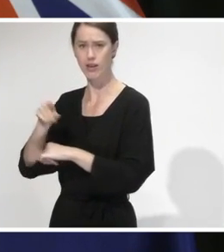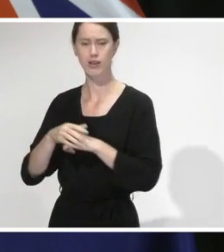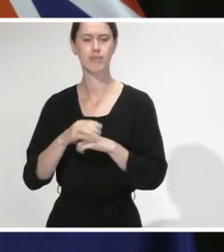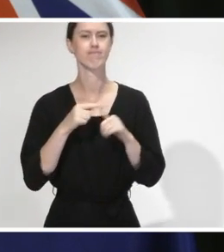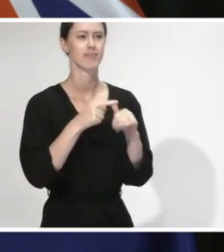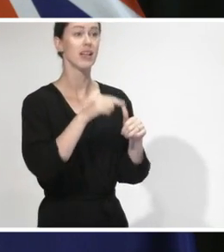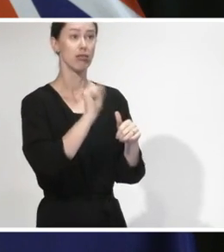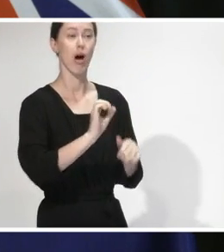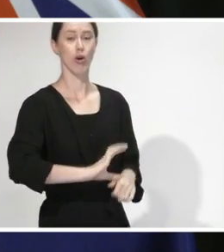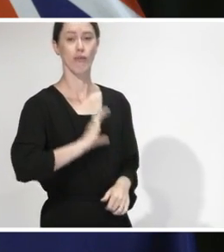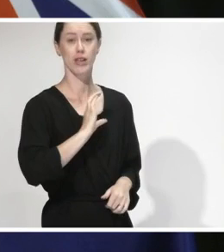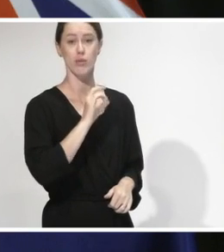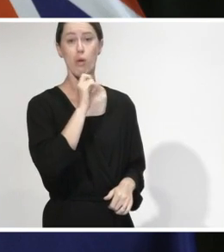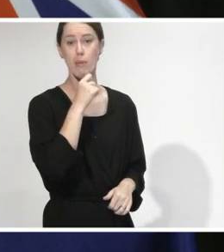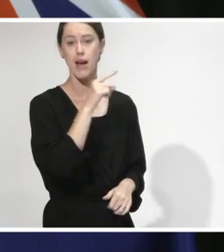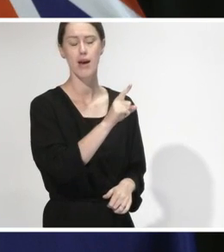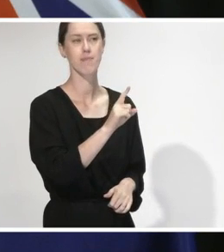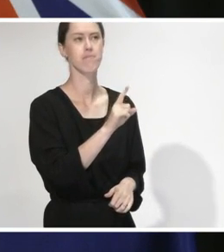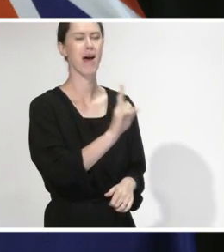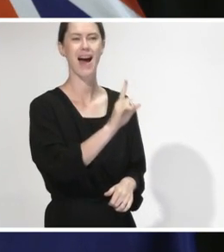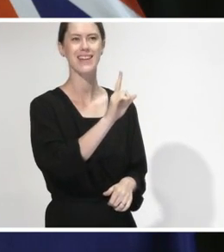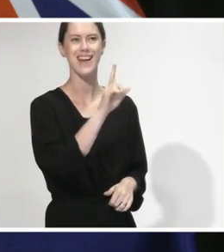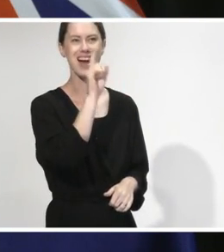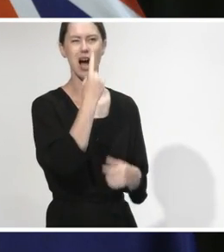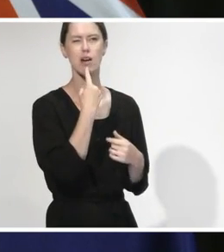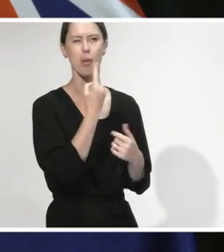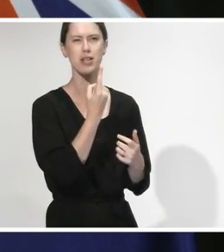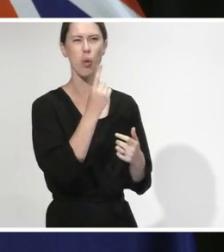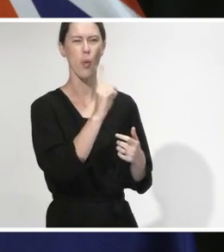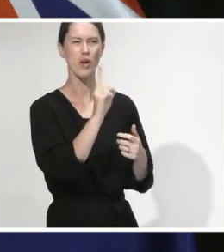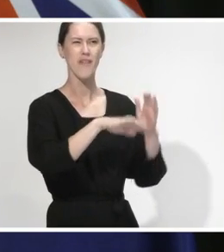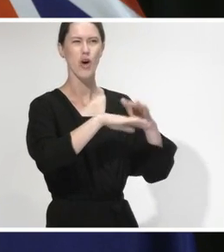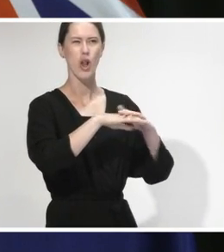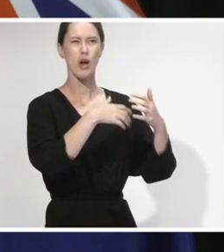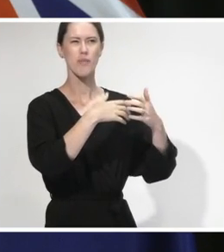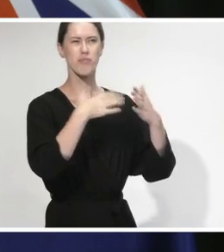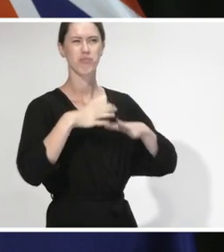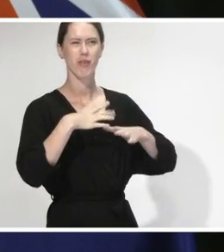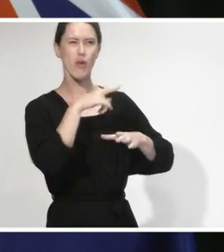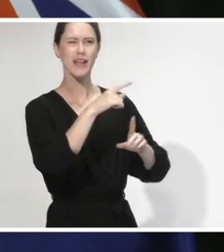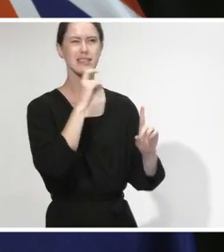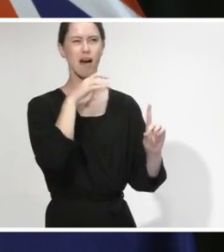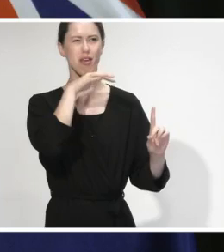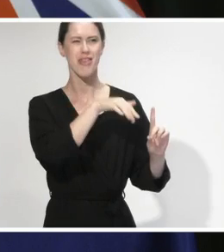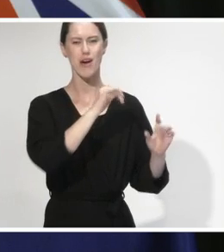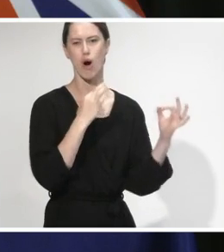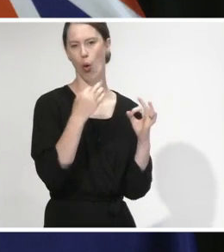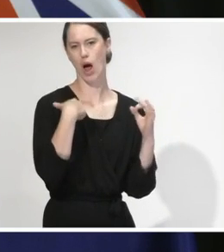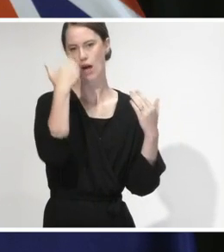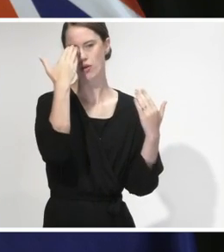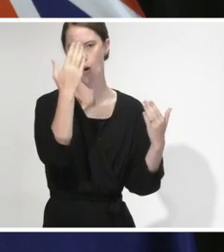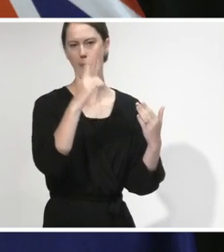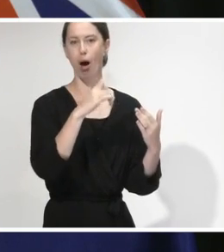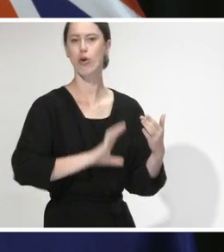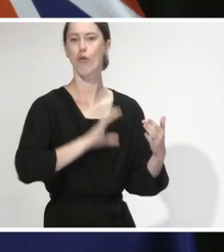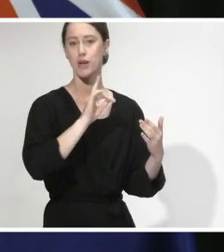what I can't comment on is whether what the full equipment might be for that particular staff member and the role that he or